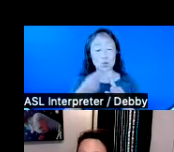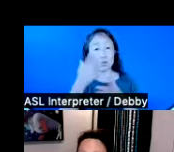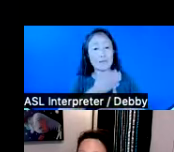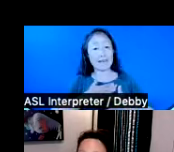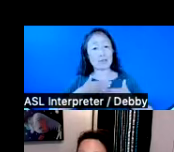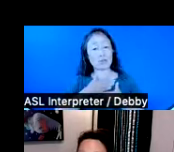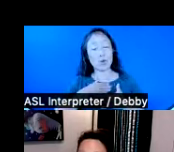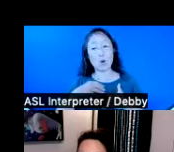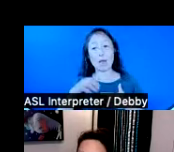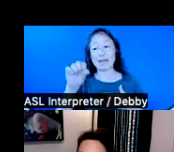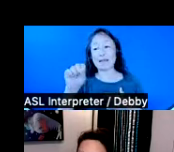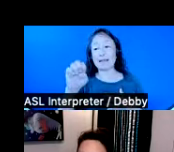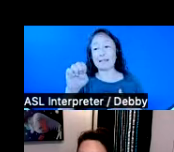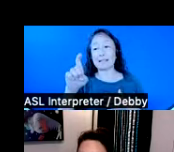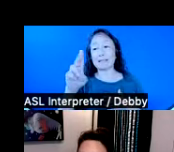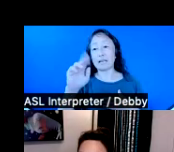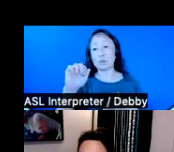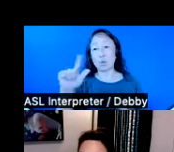There might be the